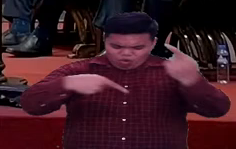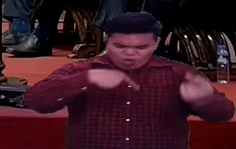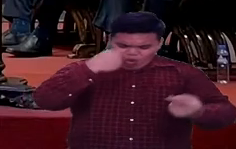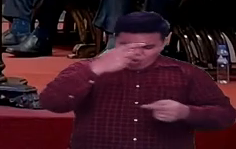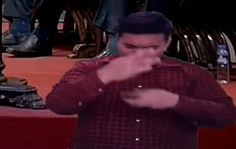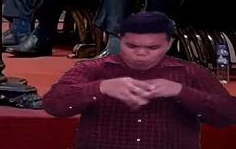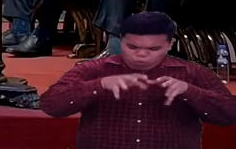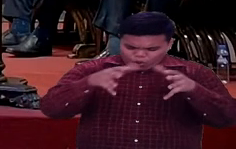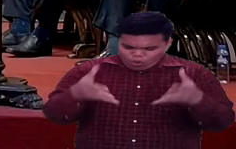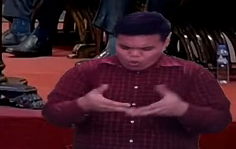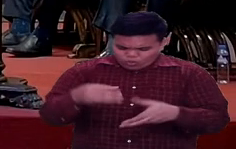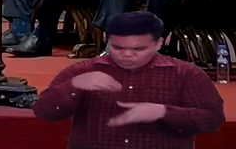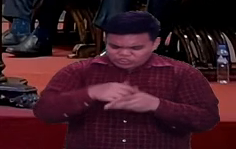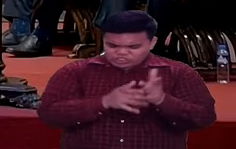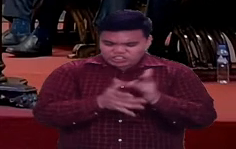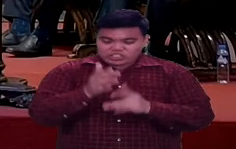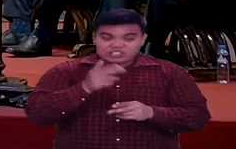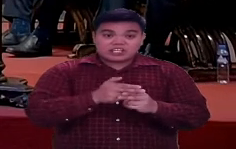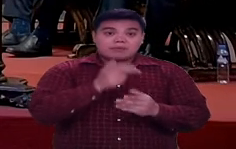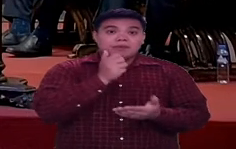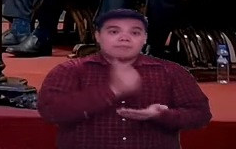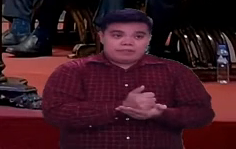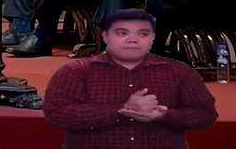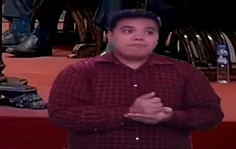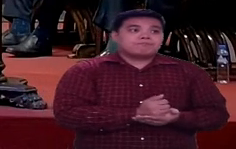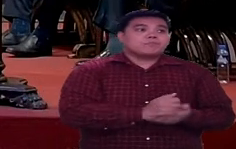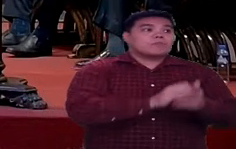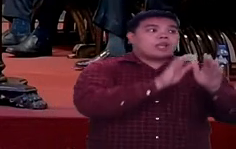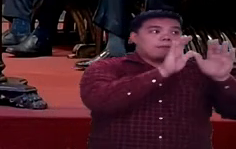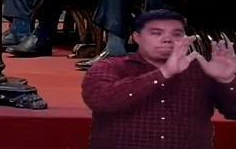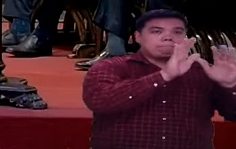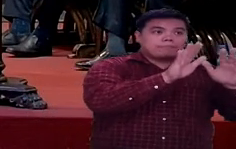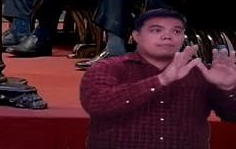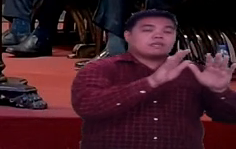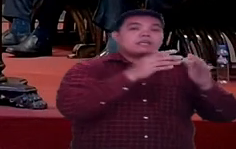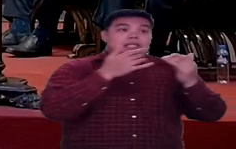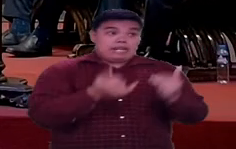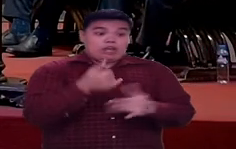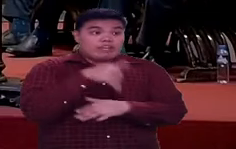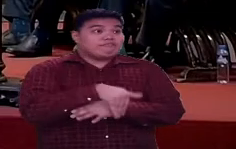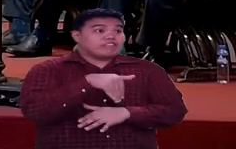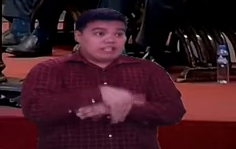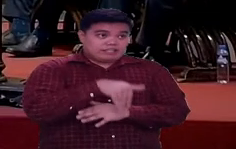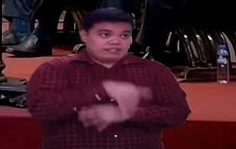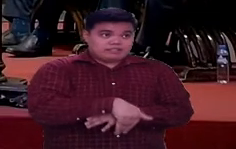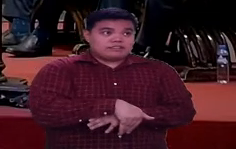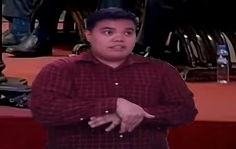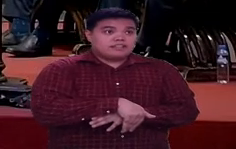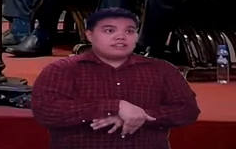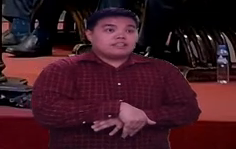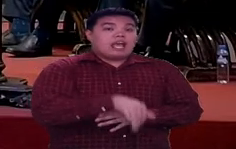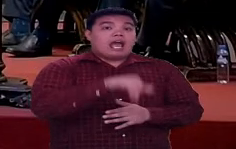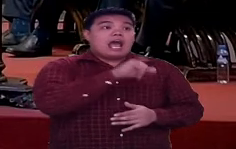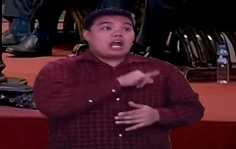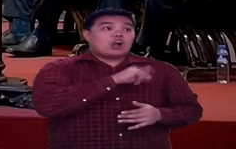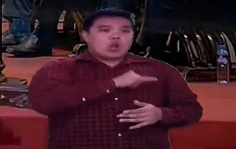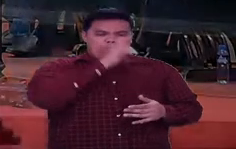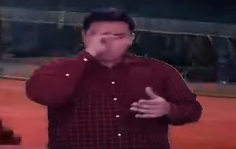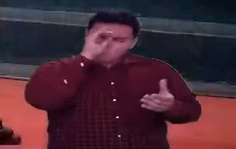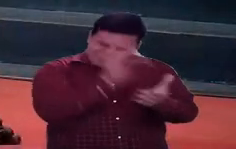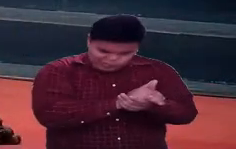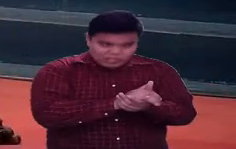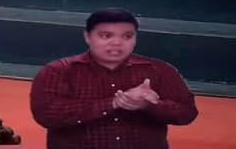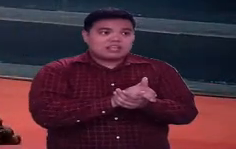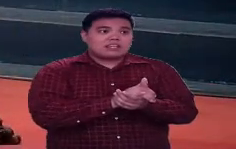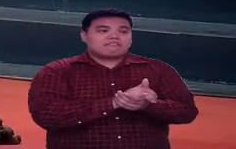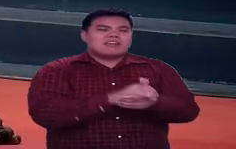In Jesus' name, amen. While your heads are bowed and eyes are closed, tonight, I believe we need to